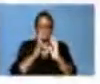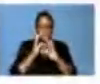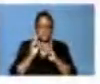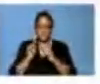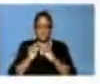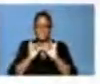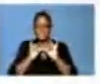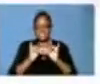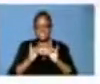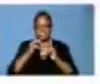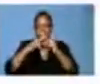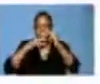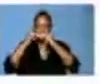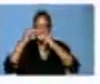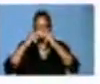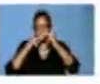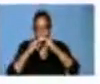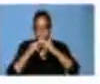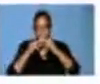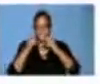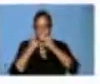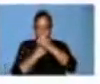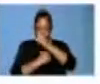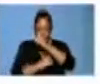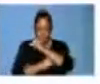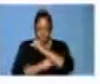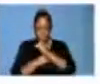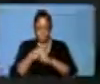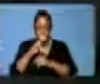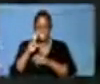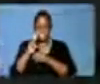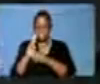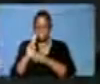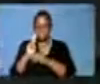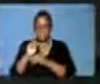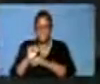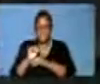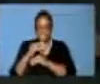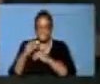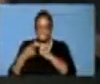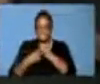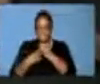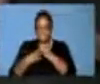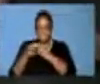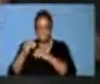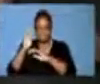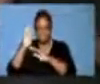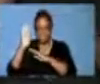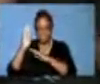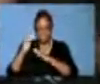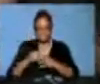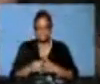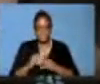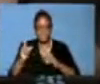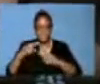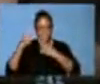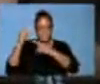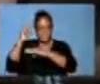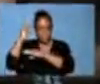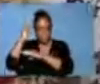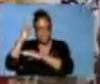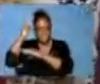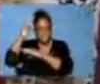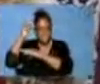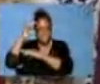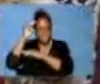sustainable development, jointly sponsored by the United Nations and the Bank of the Bahamas. According to the PM, action is